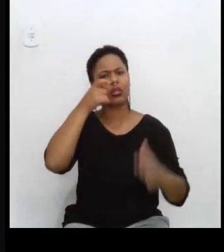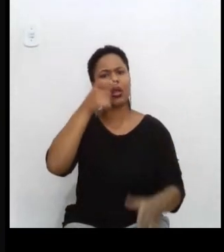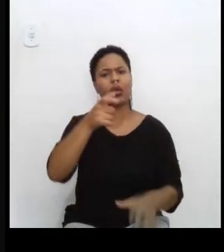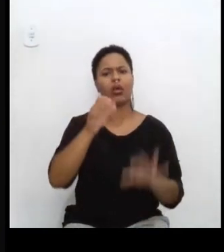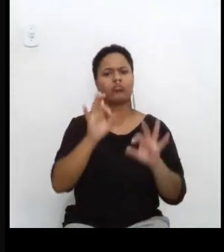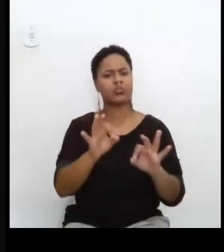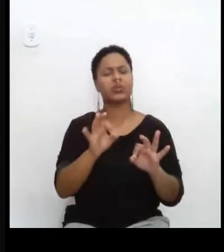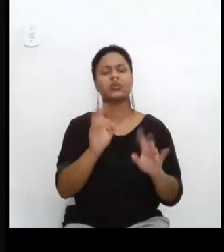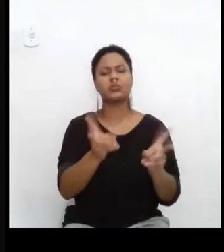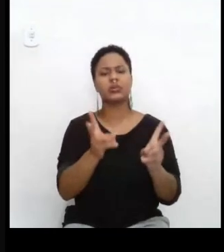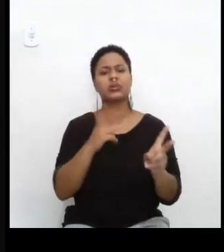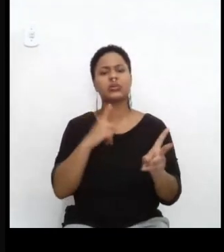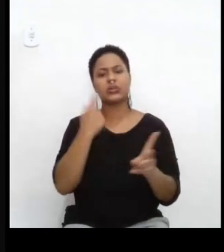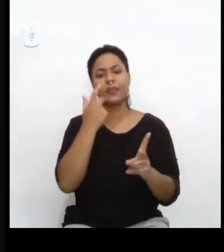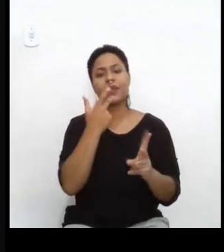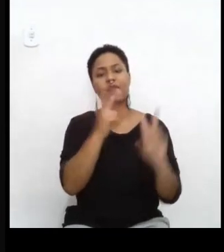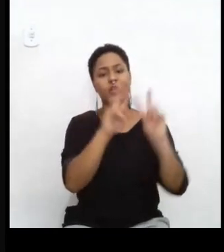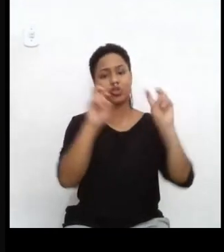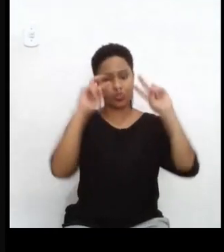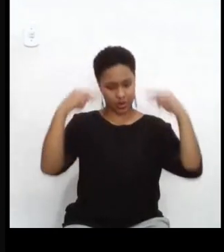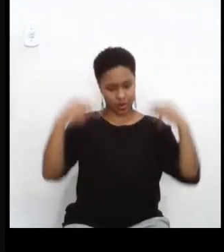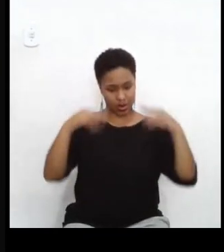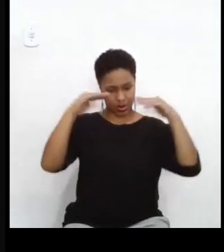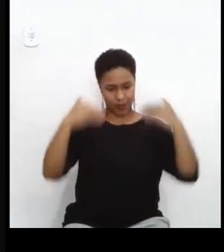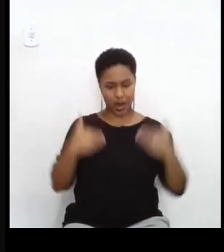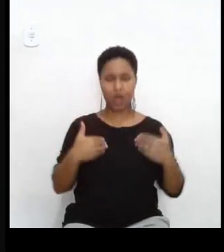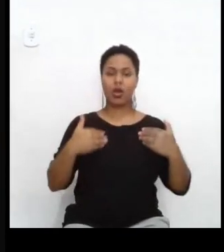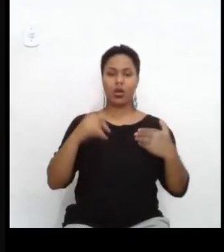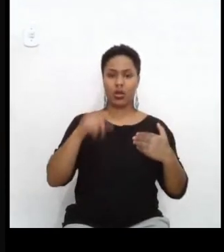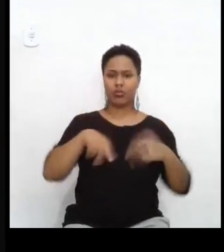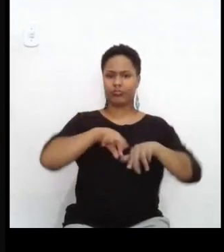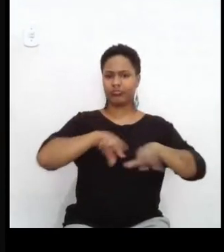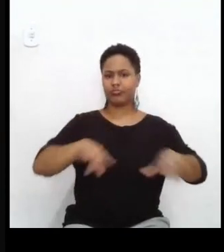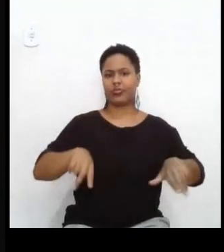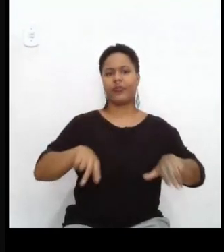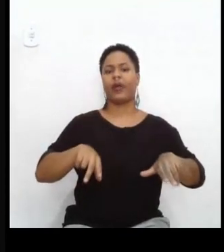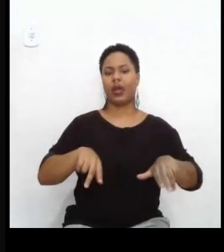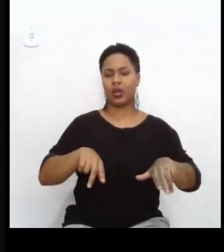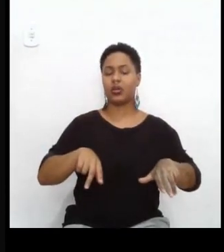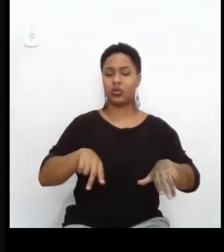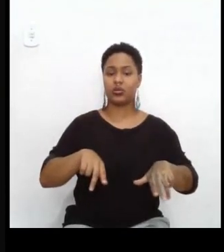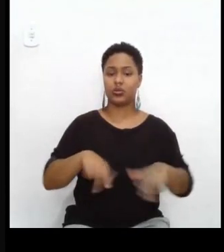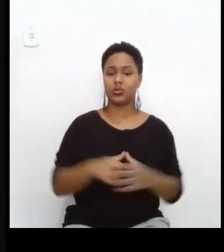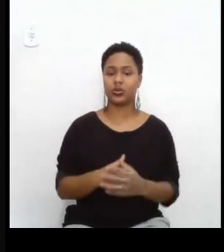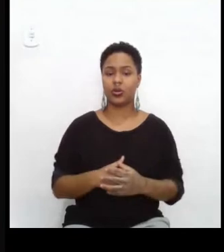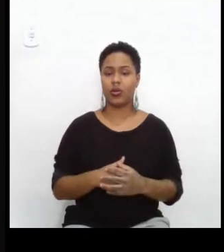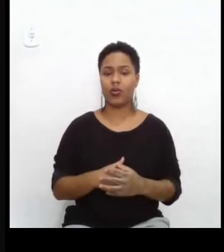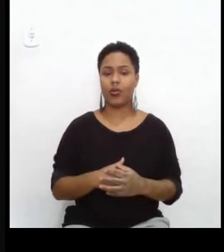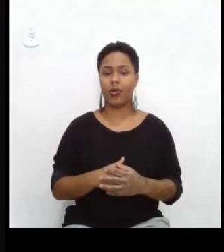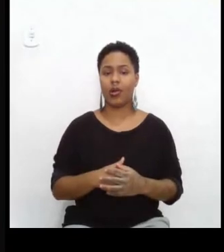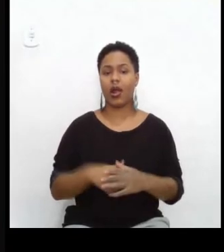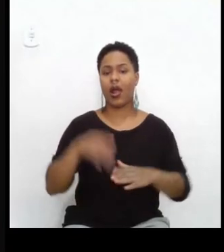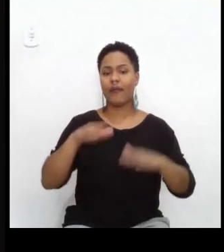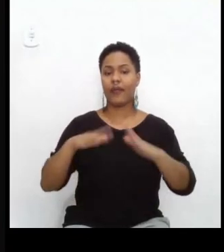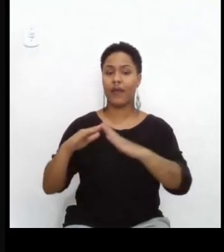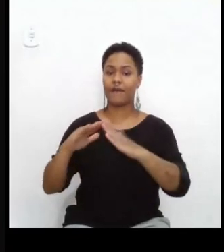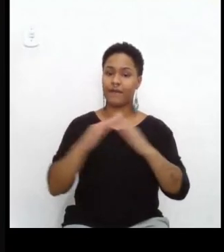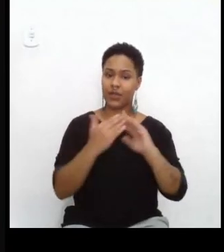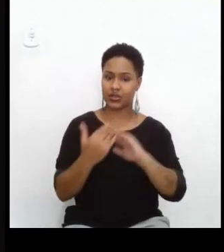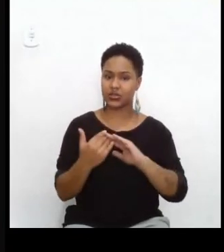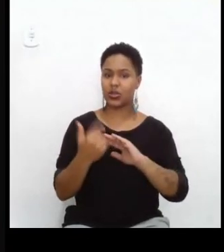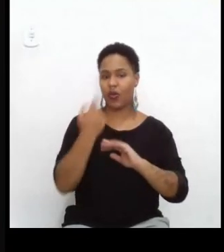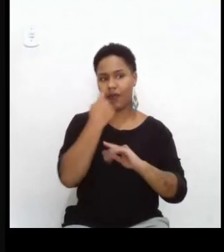onde estava Locations Universal hum Lidiane Sena stand there watchin' and the side walls